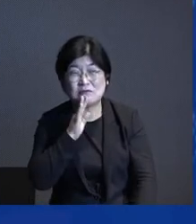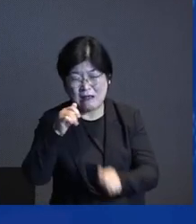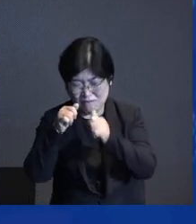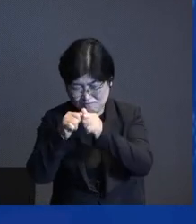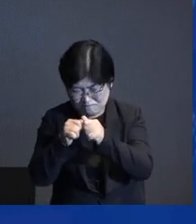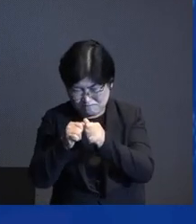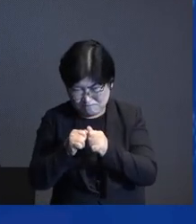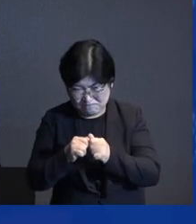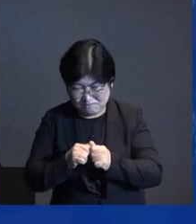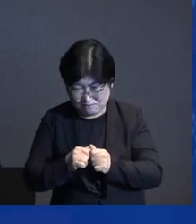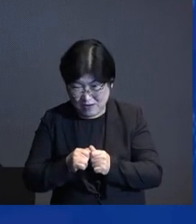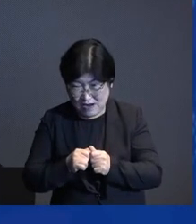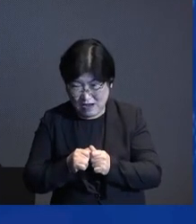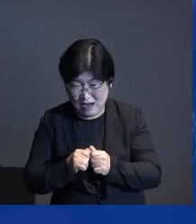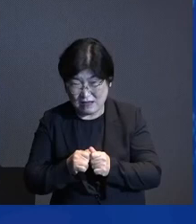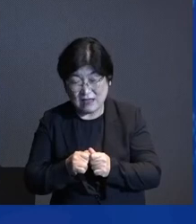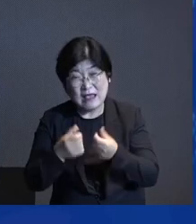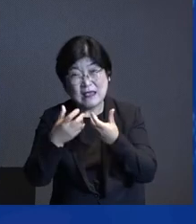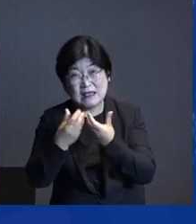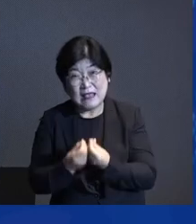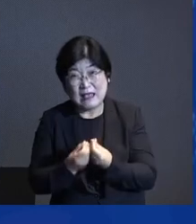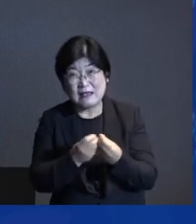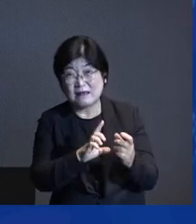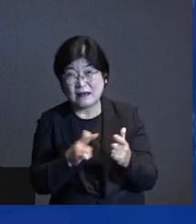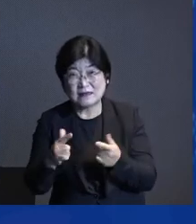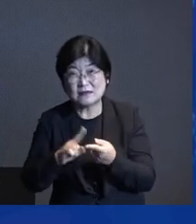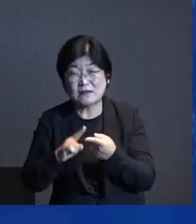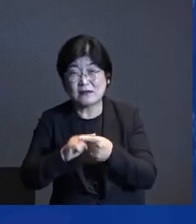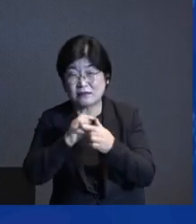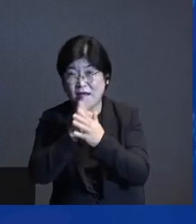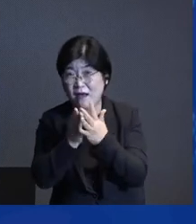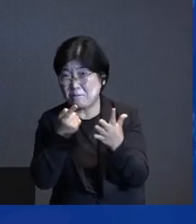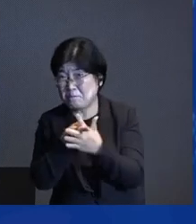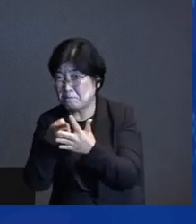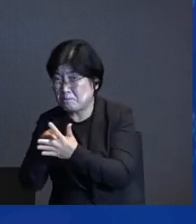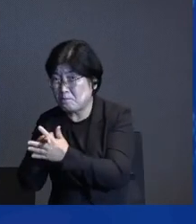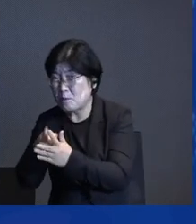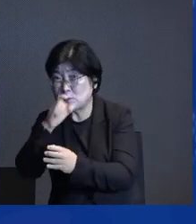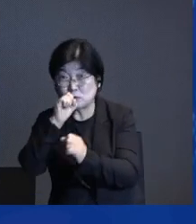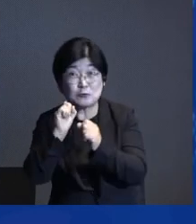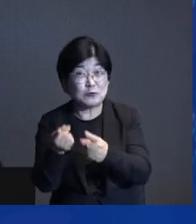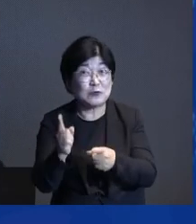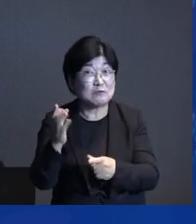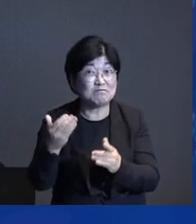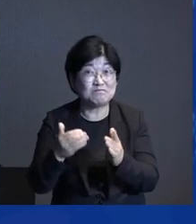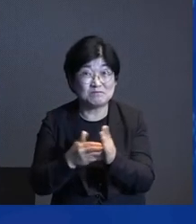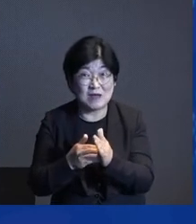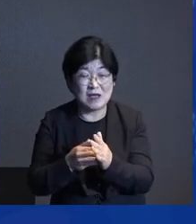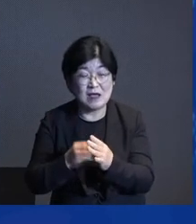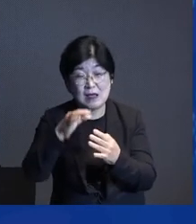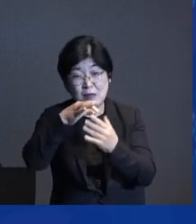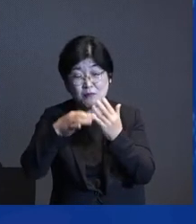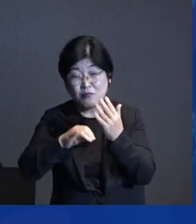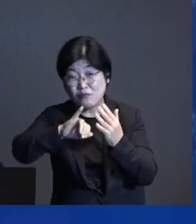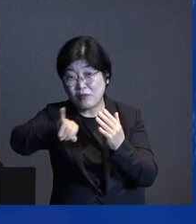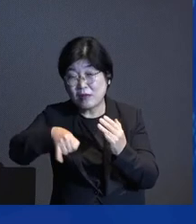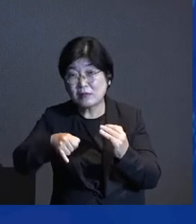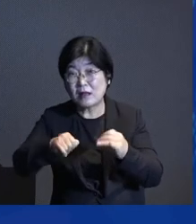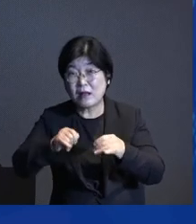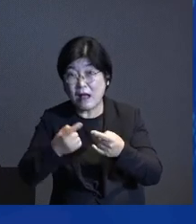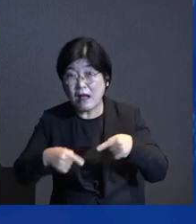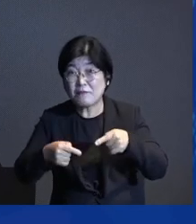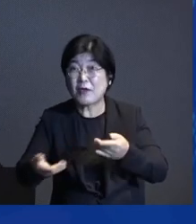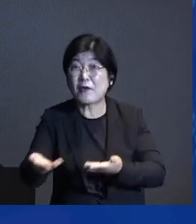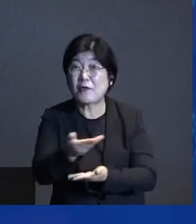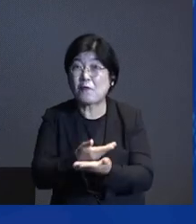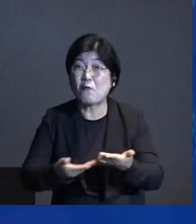models. And I think that in all the presentations, we all share the same idea that